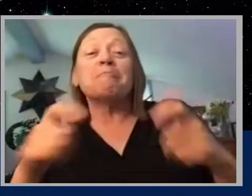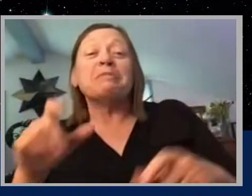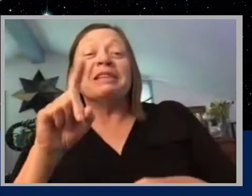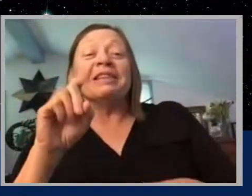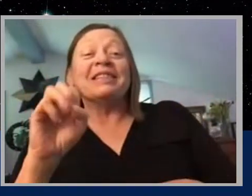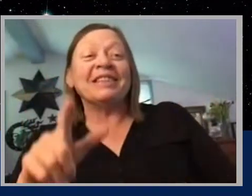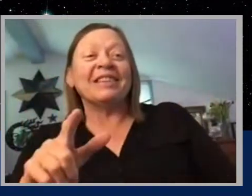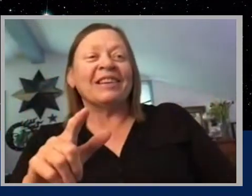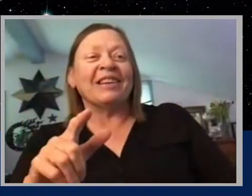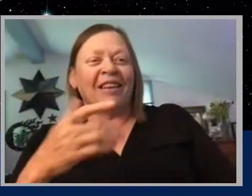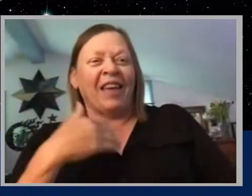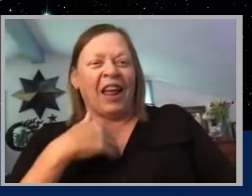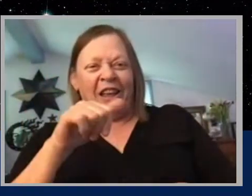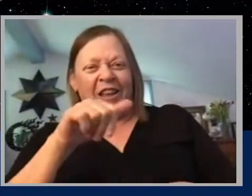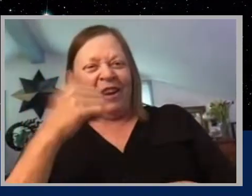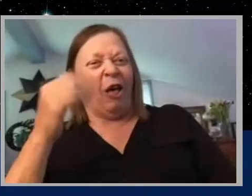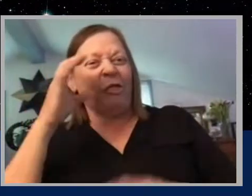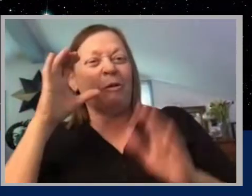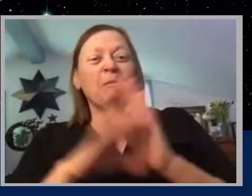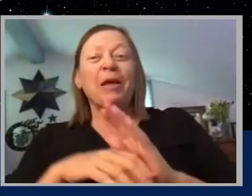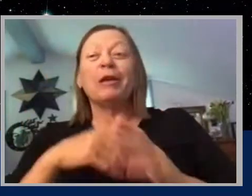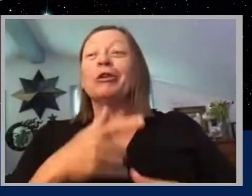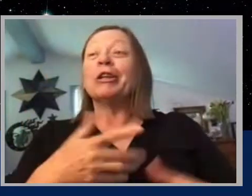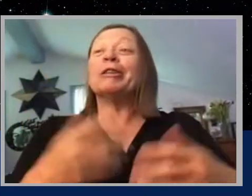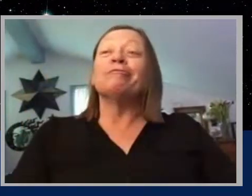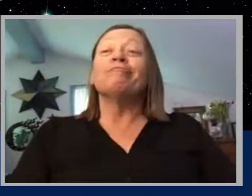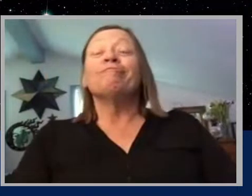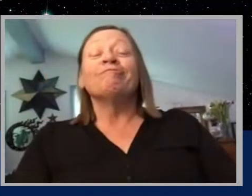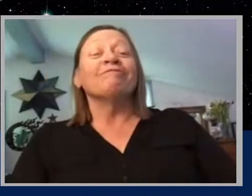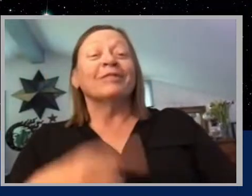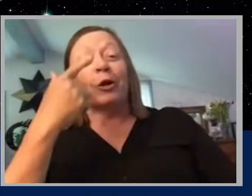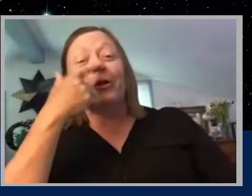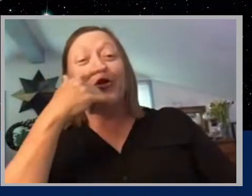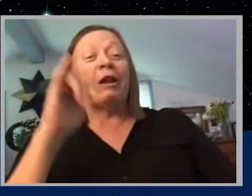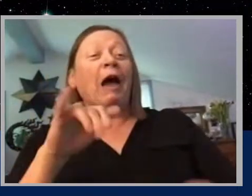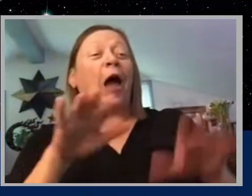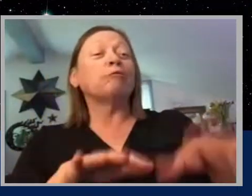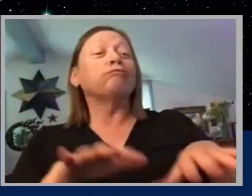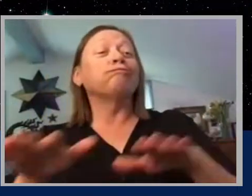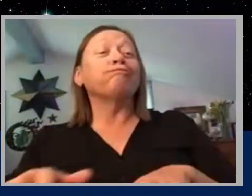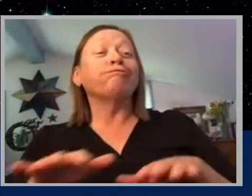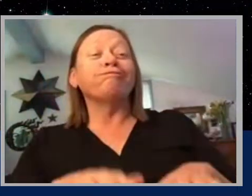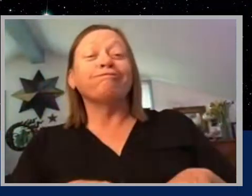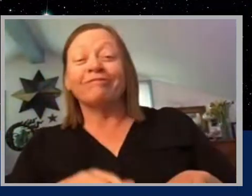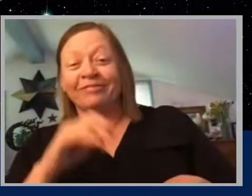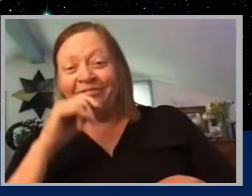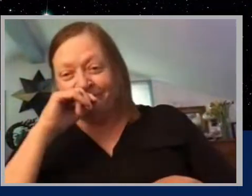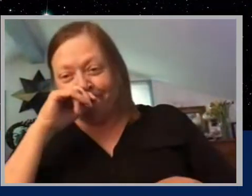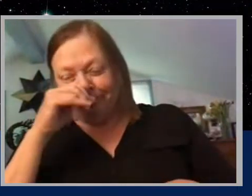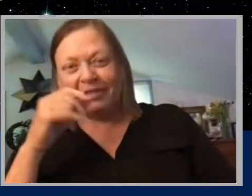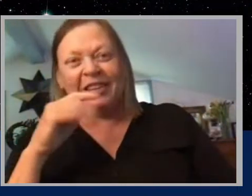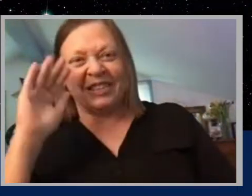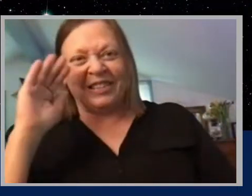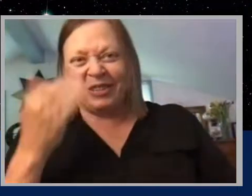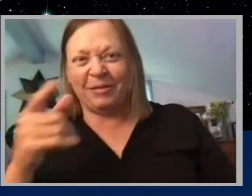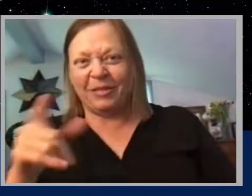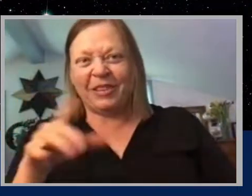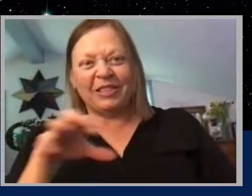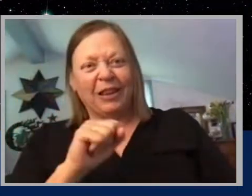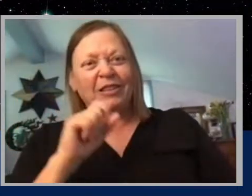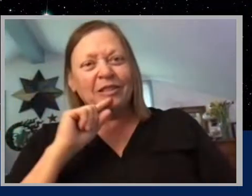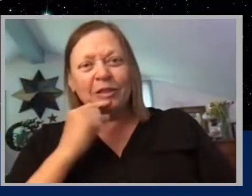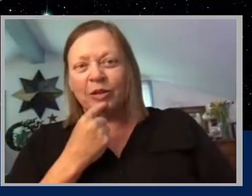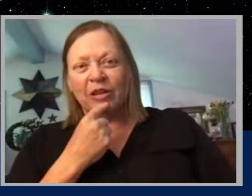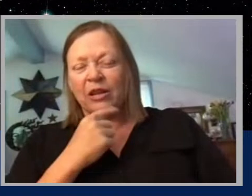of him wearing just like cons, like whatever. I'm so curious now, like they really take this very seriously now. They don't let them stand